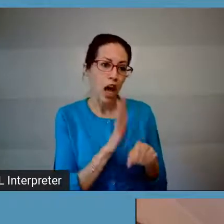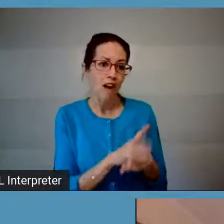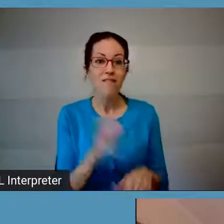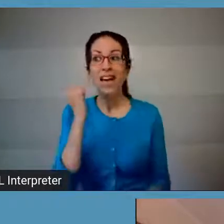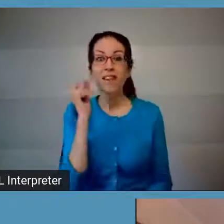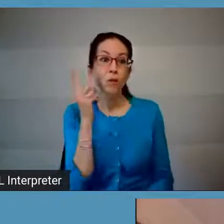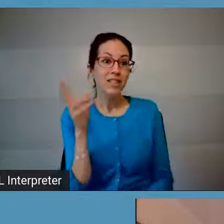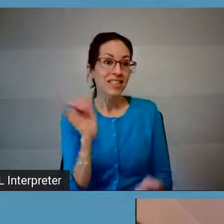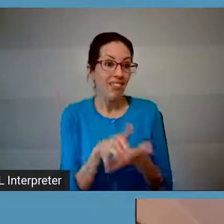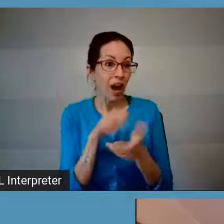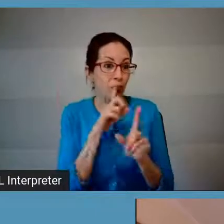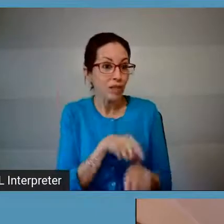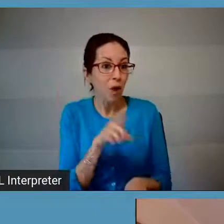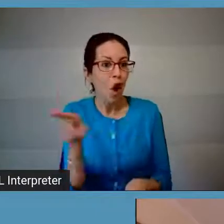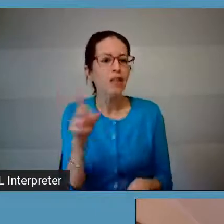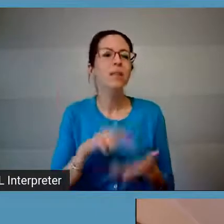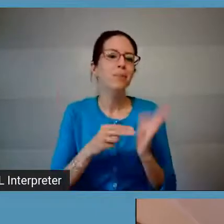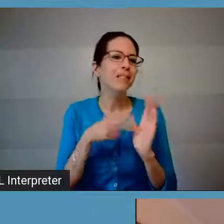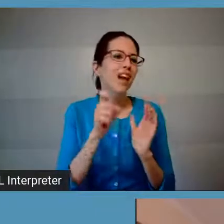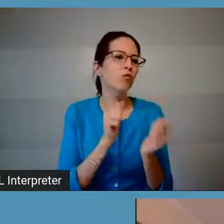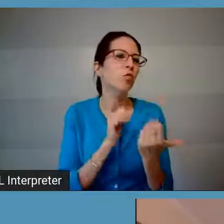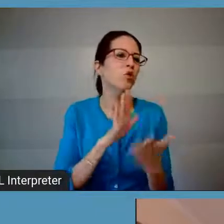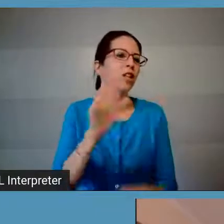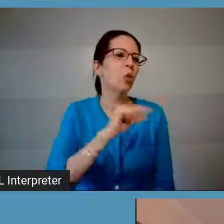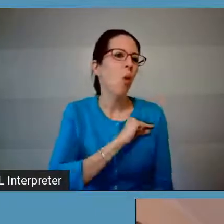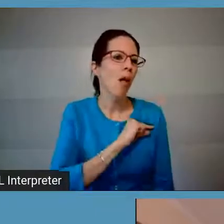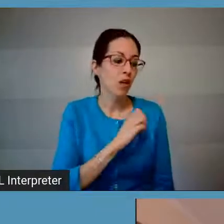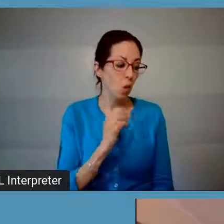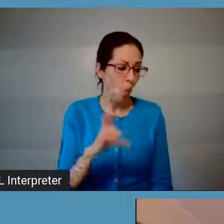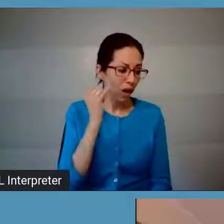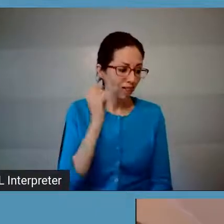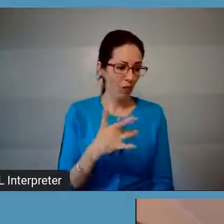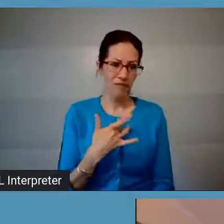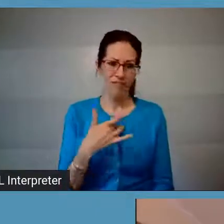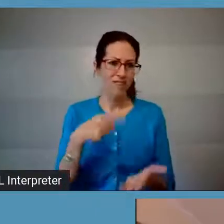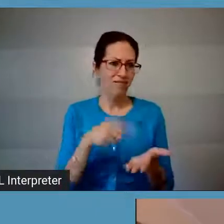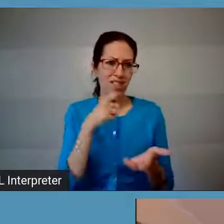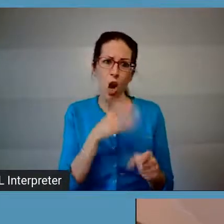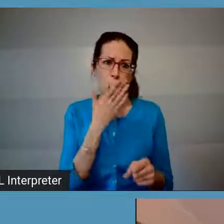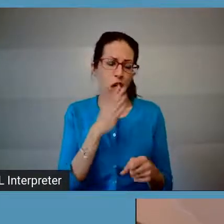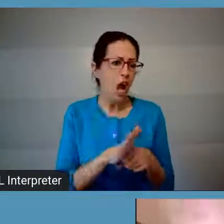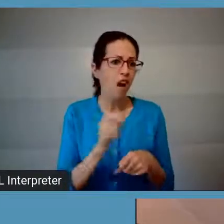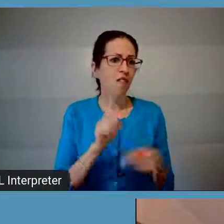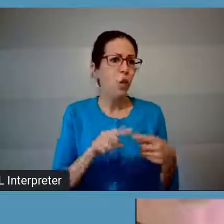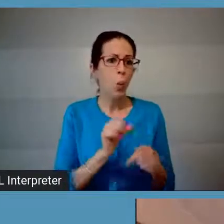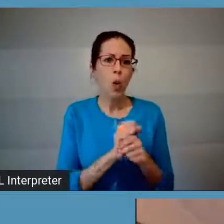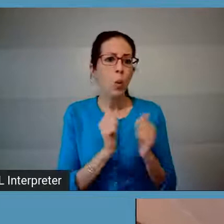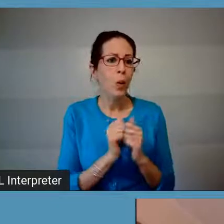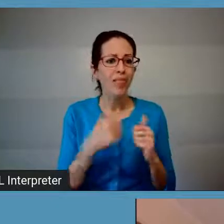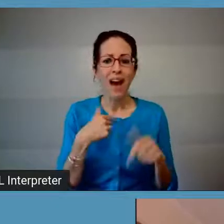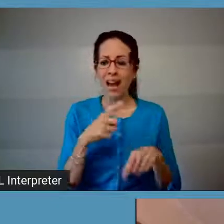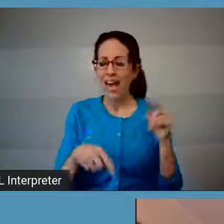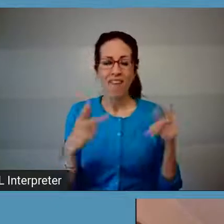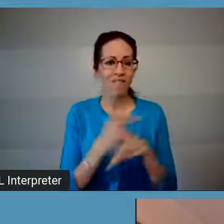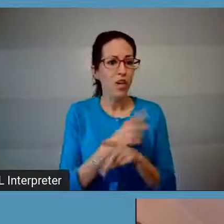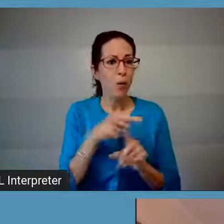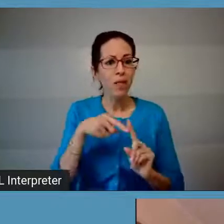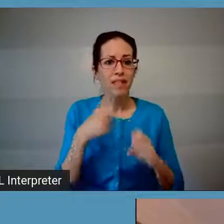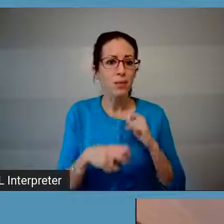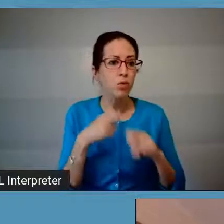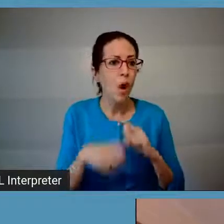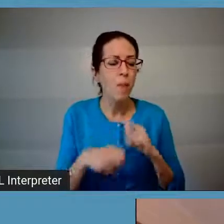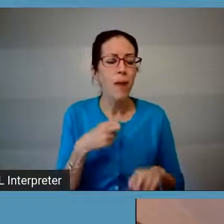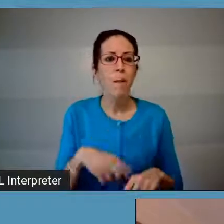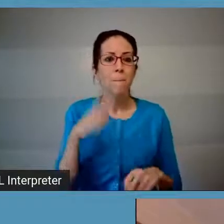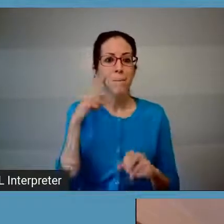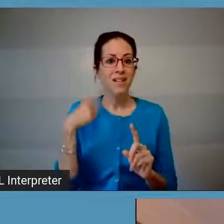got. And if you don't find it good enough to work with, if you're kind of like, I can't even figure out what this problem is, because